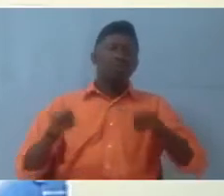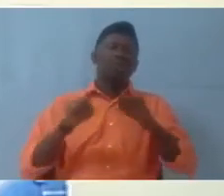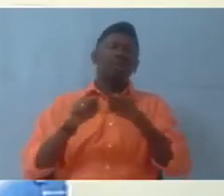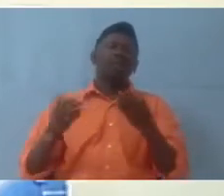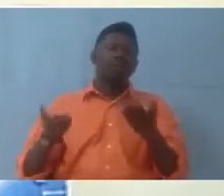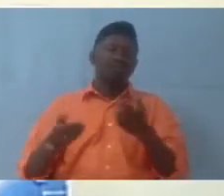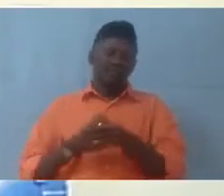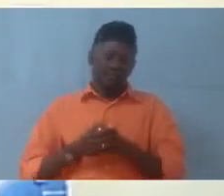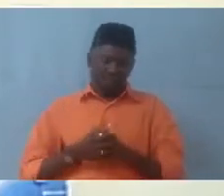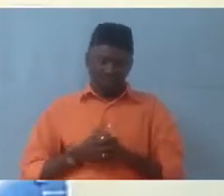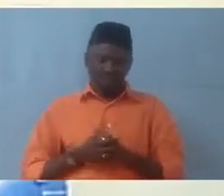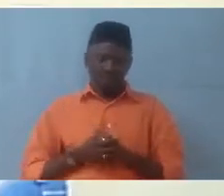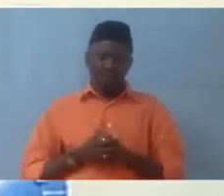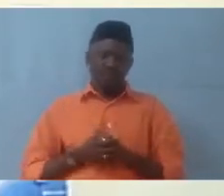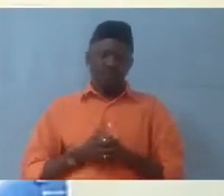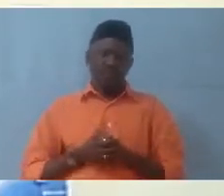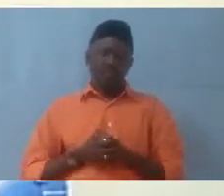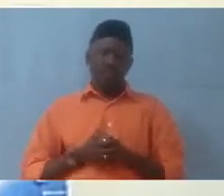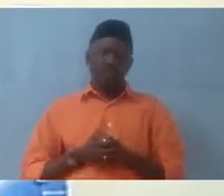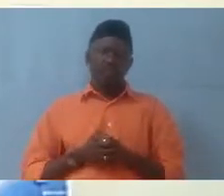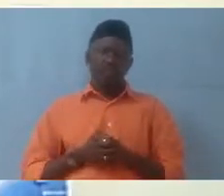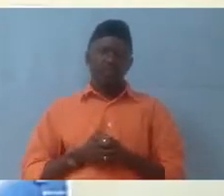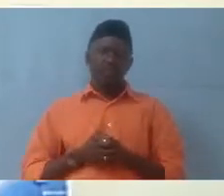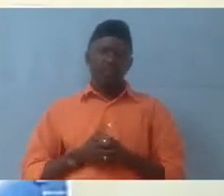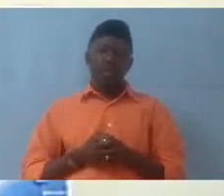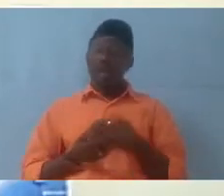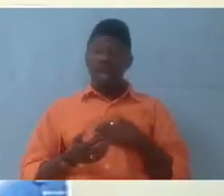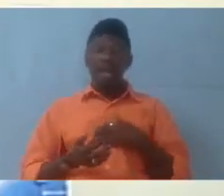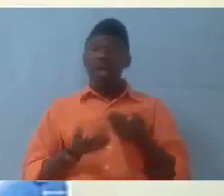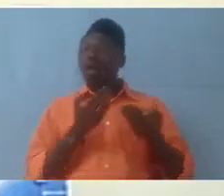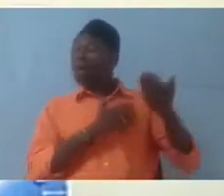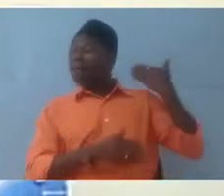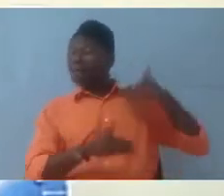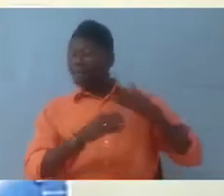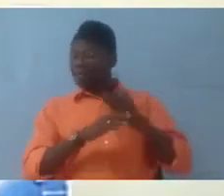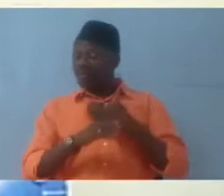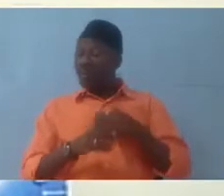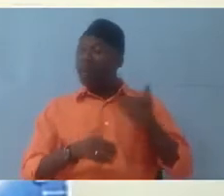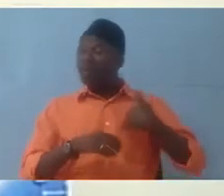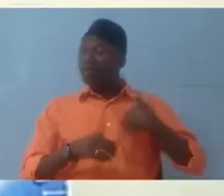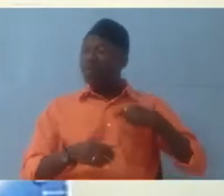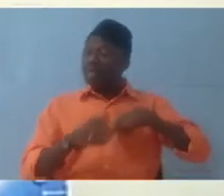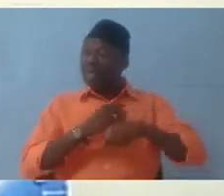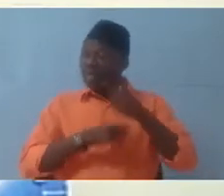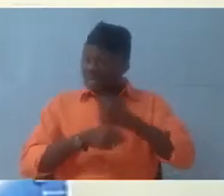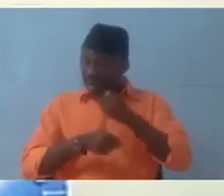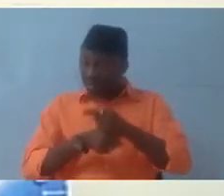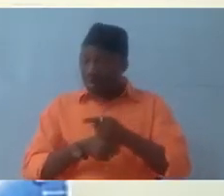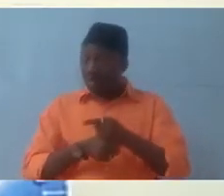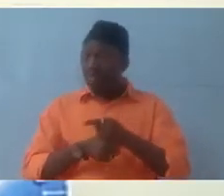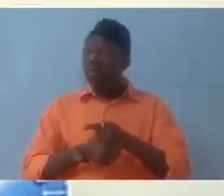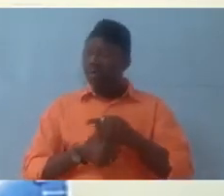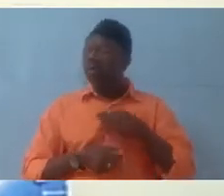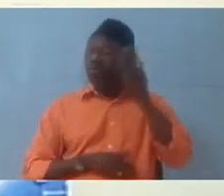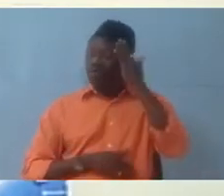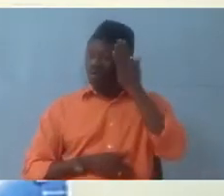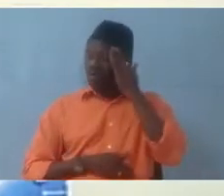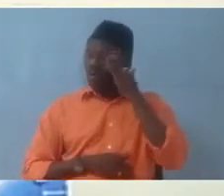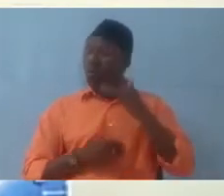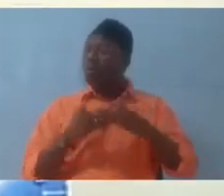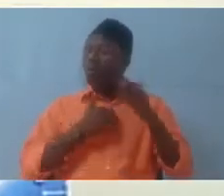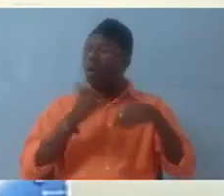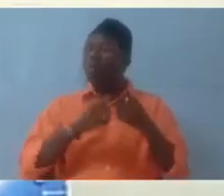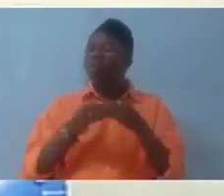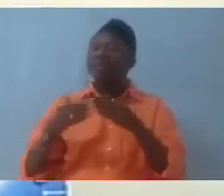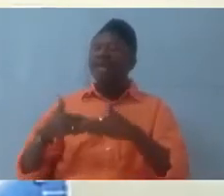nak lo xamne ñepp ko xamone fi kep ko xamne yaangi ci rewi Gambia would be very much aware of the activities of the security force at the